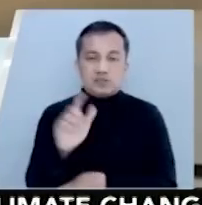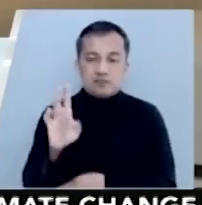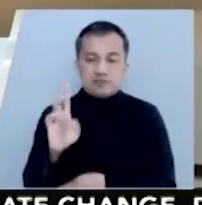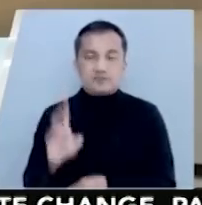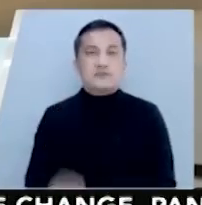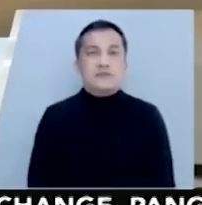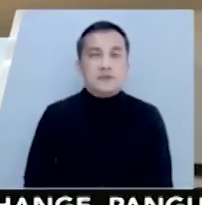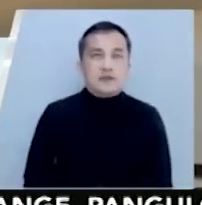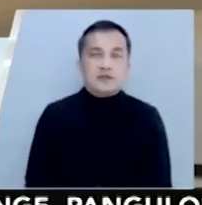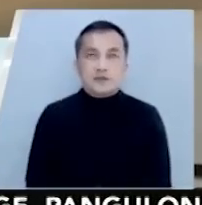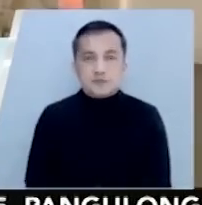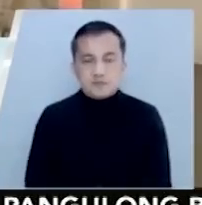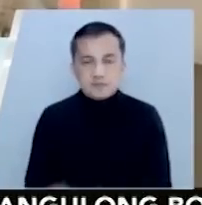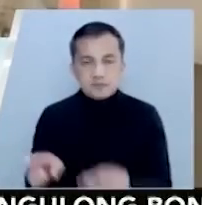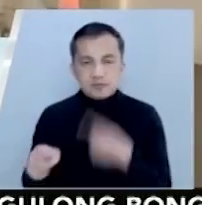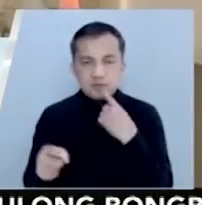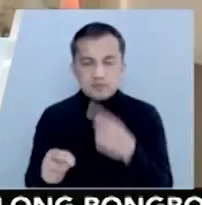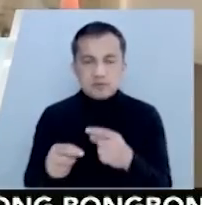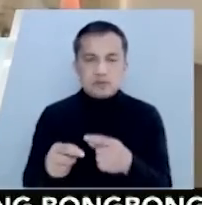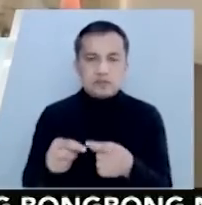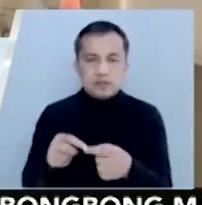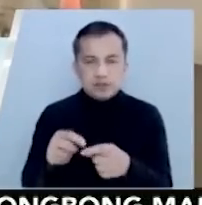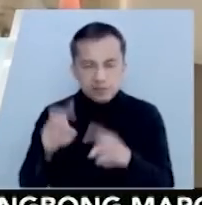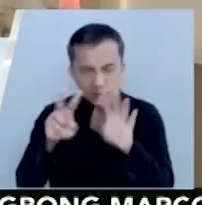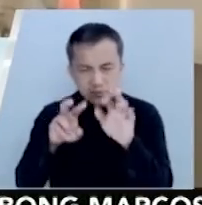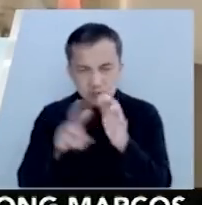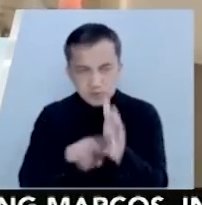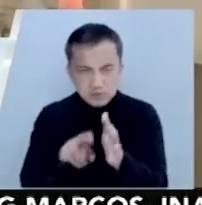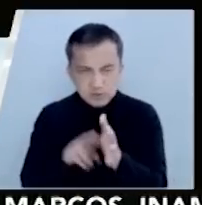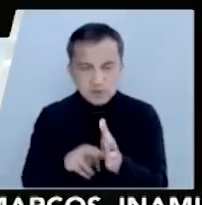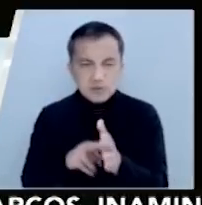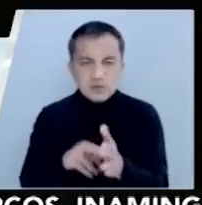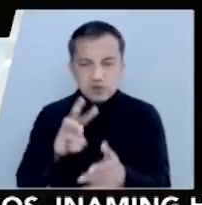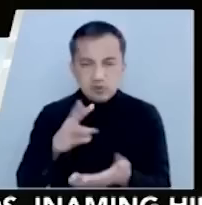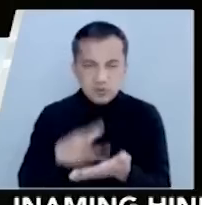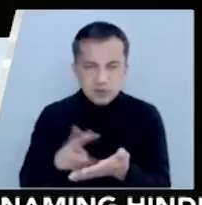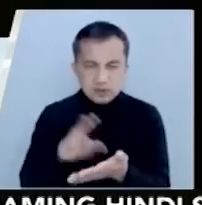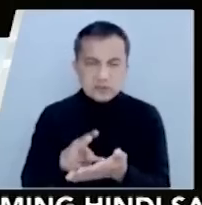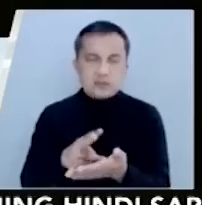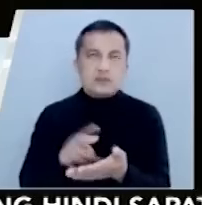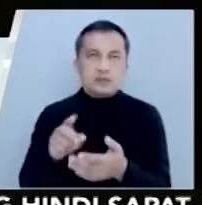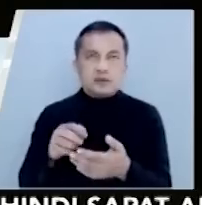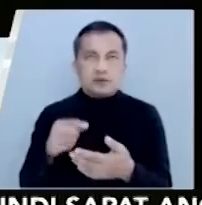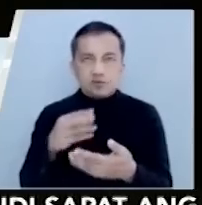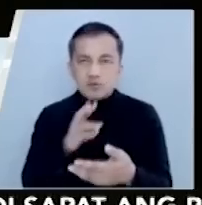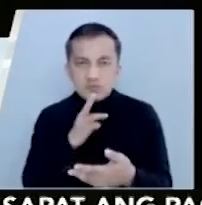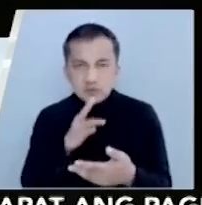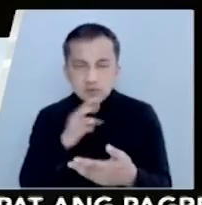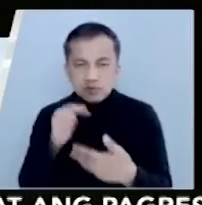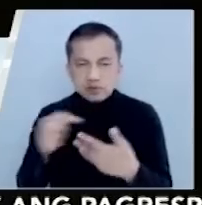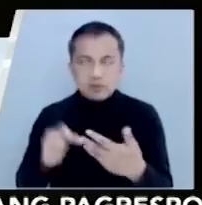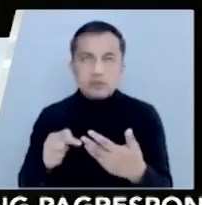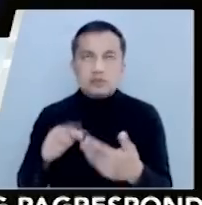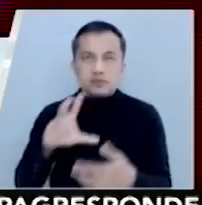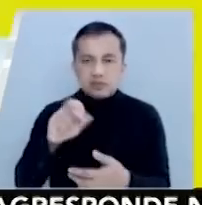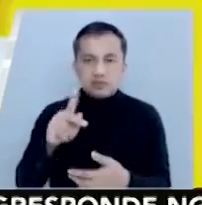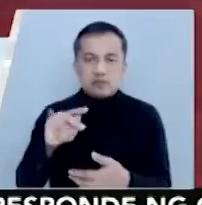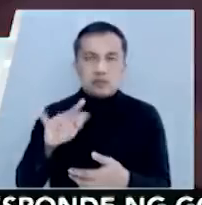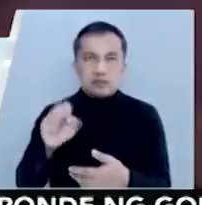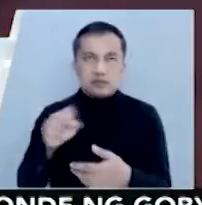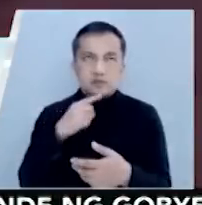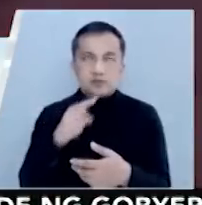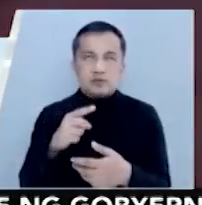waste, from sediment samples, from bodies of water. We have more than 300 species or strain ng PHA